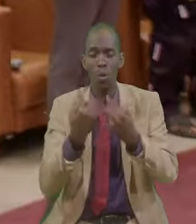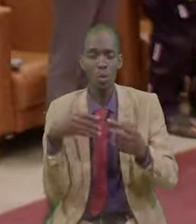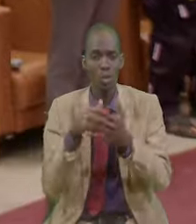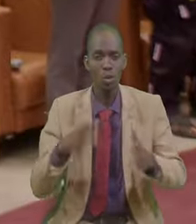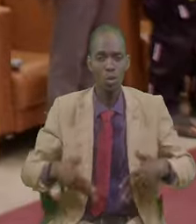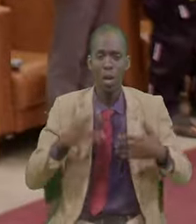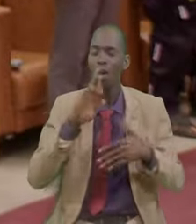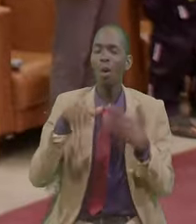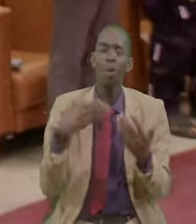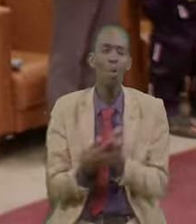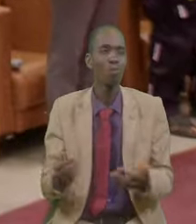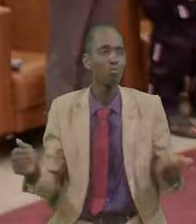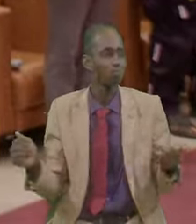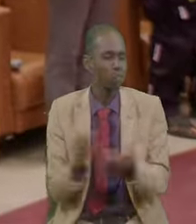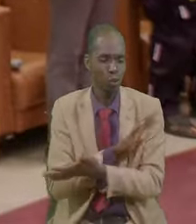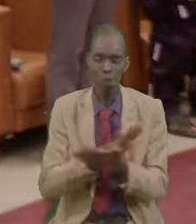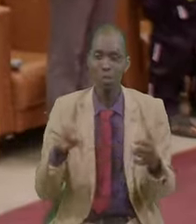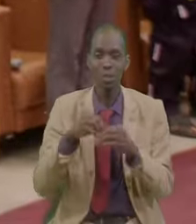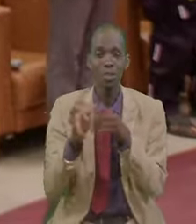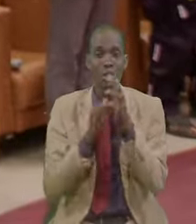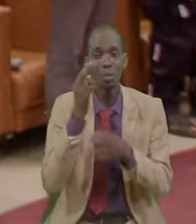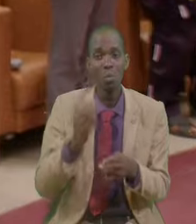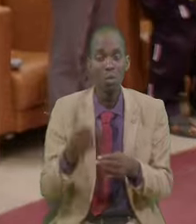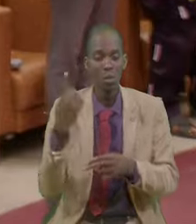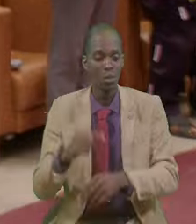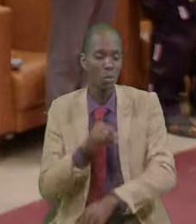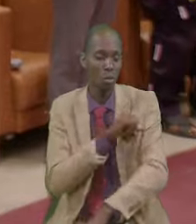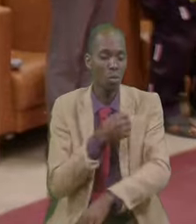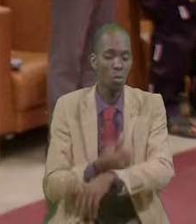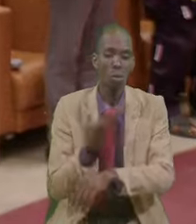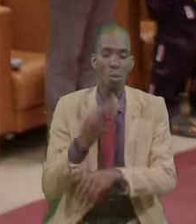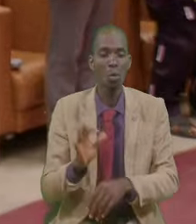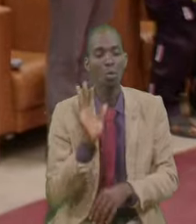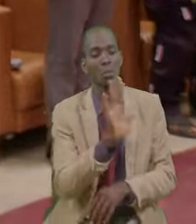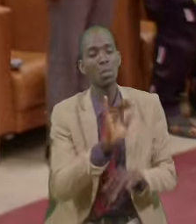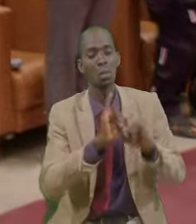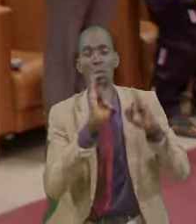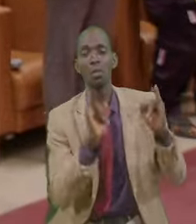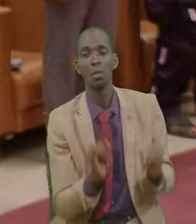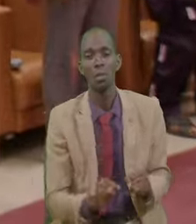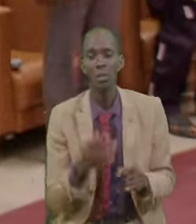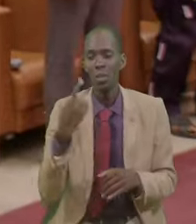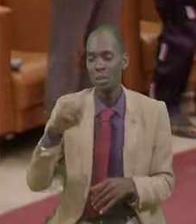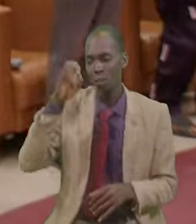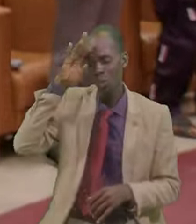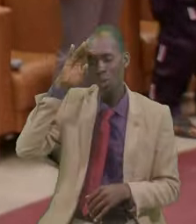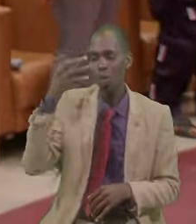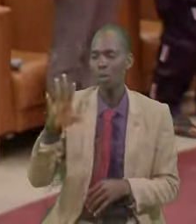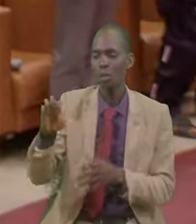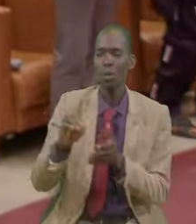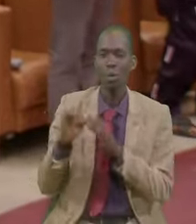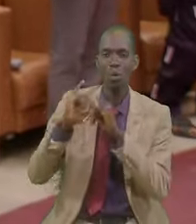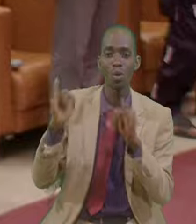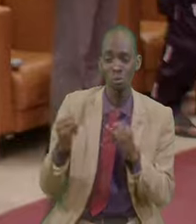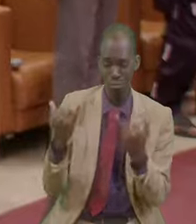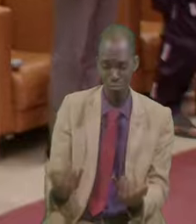powers of their gods, the authority of their gods, and the magic of their talisman.